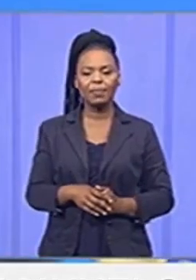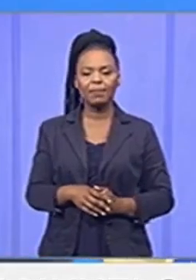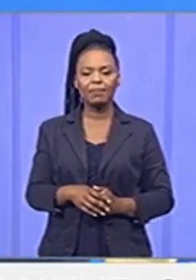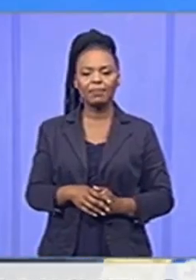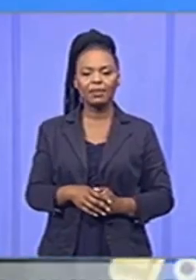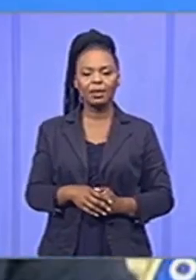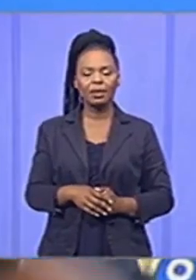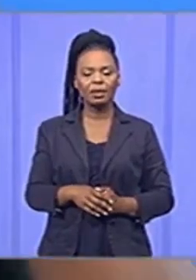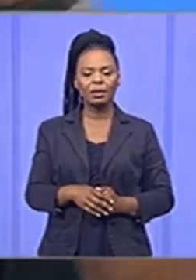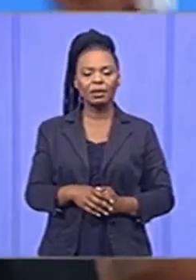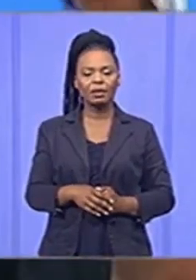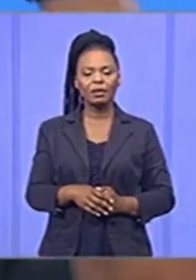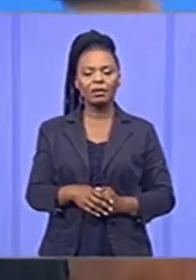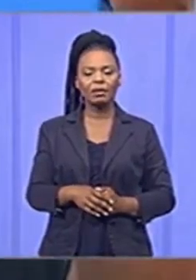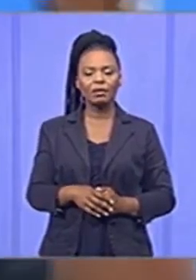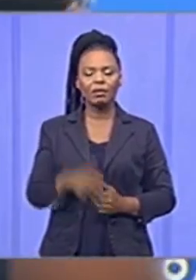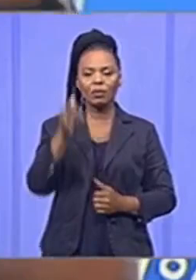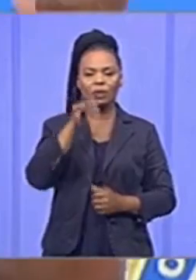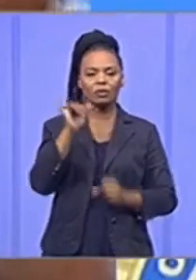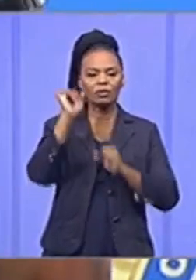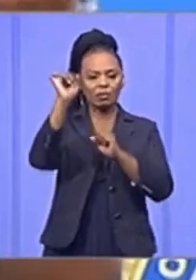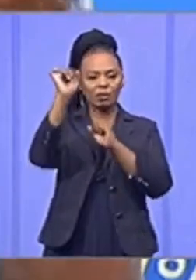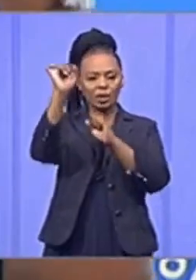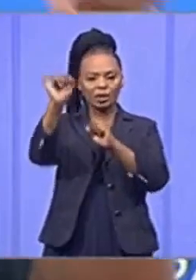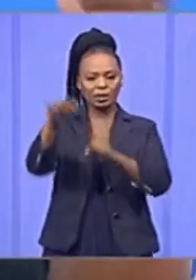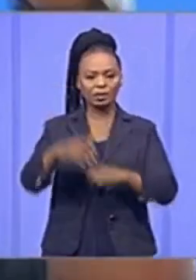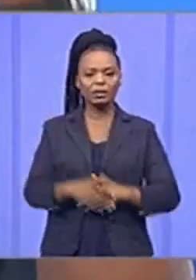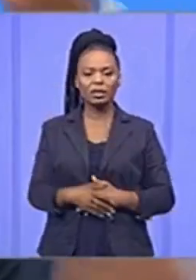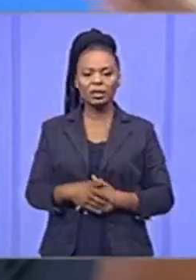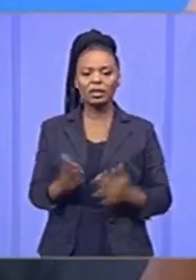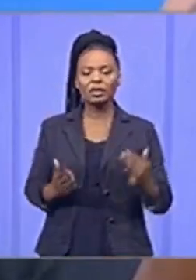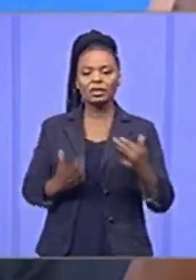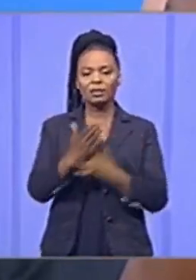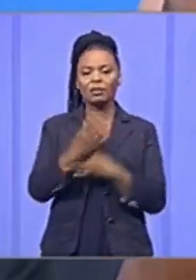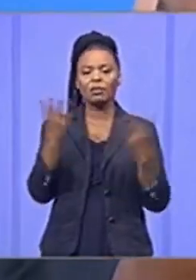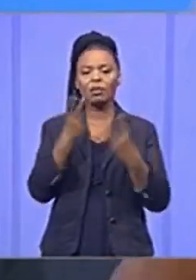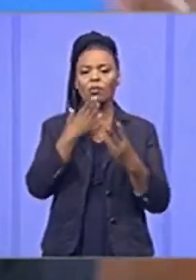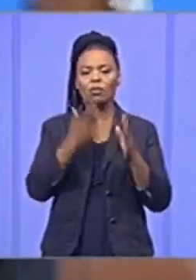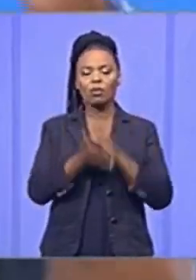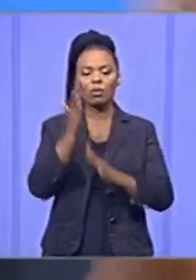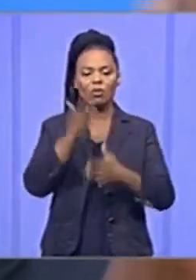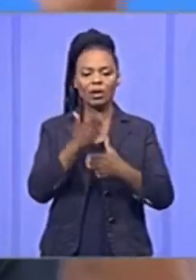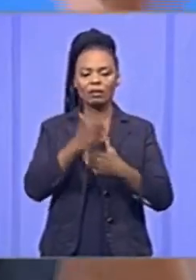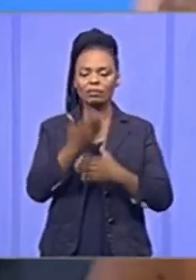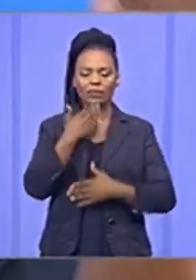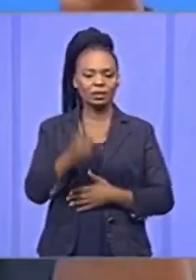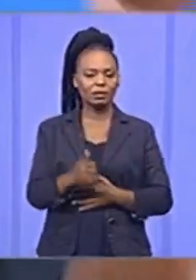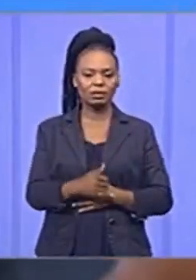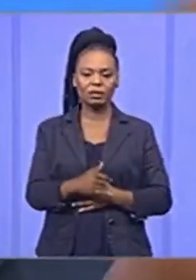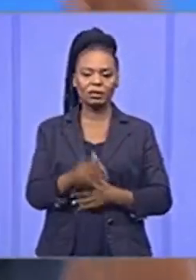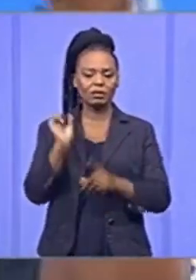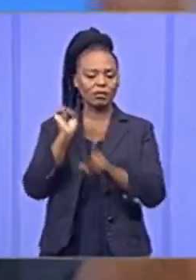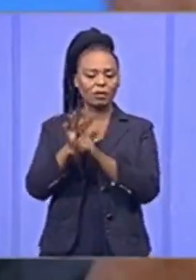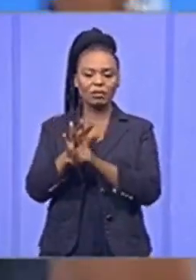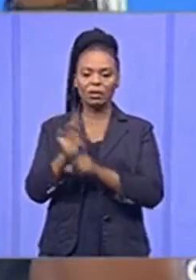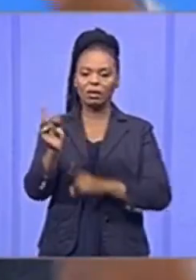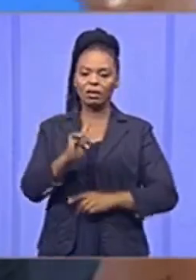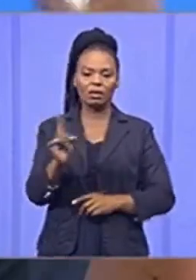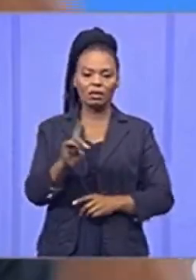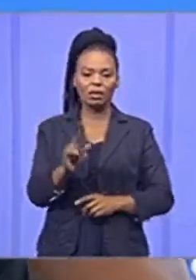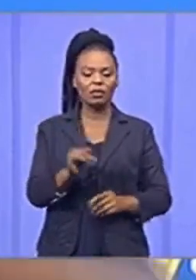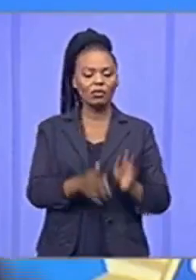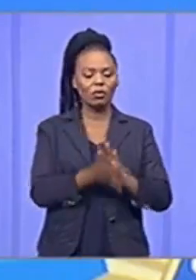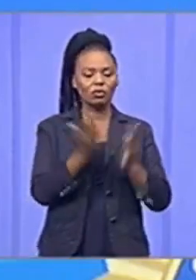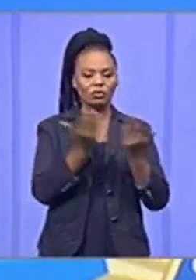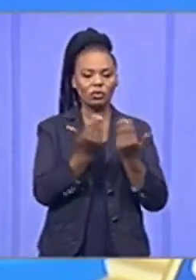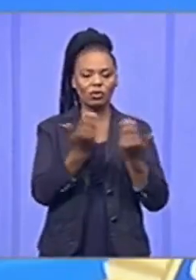As you march, you don't interfere with the people that want to go to work. You don't interfere with the people that want to go to